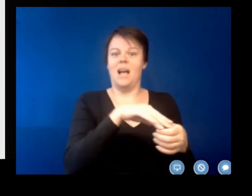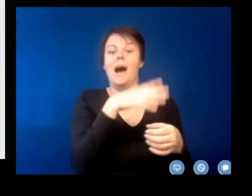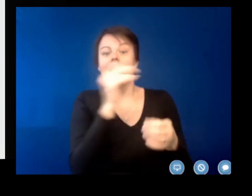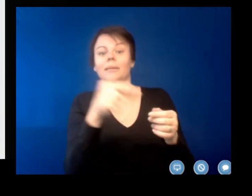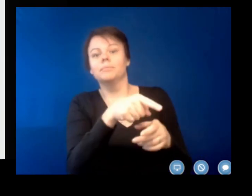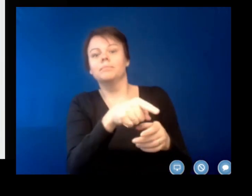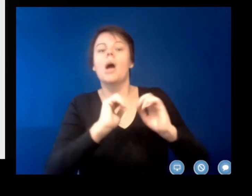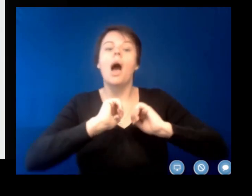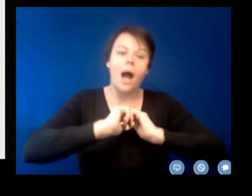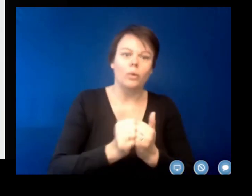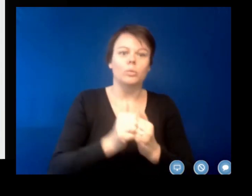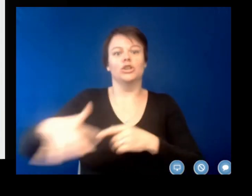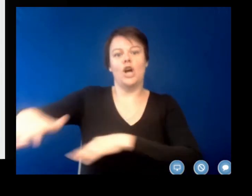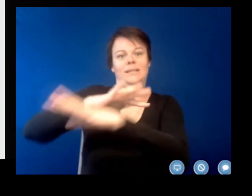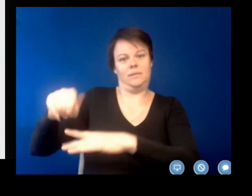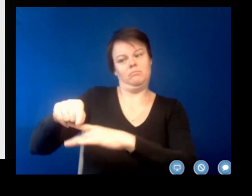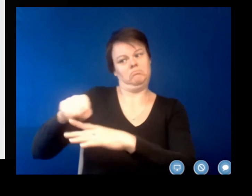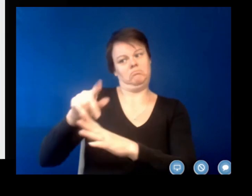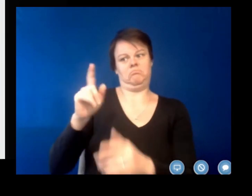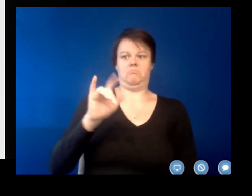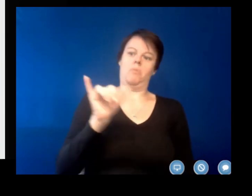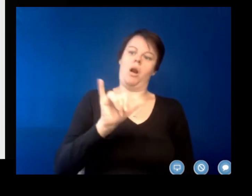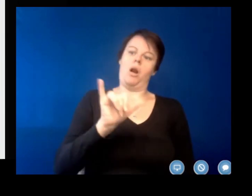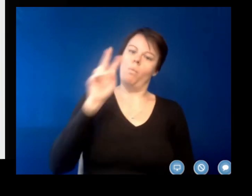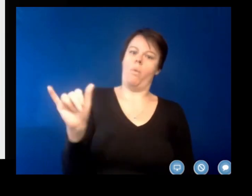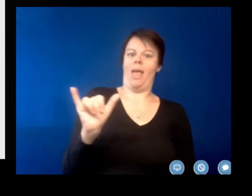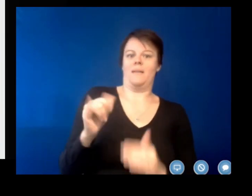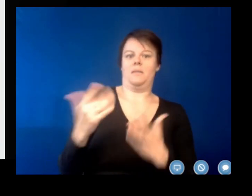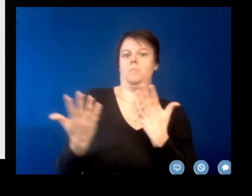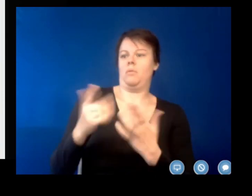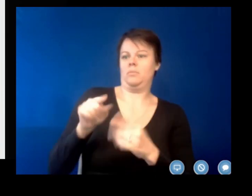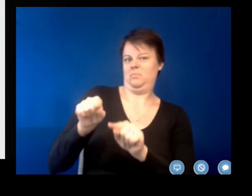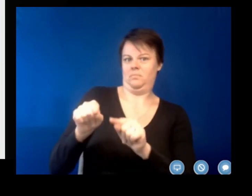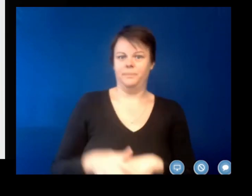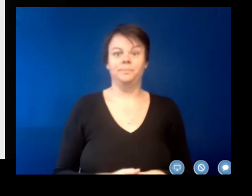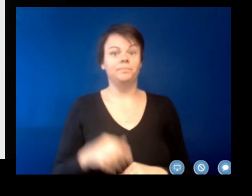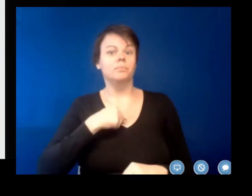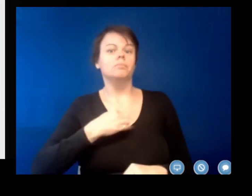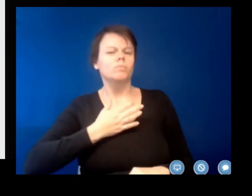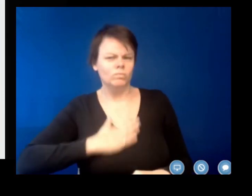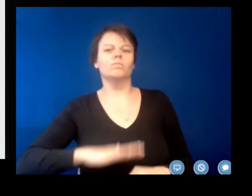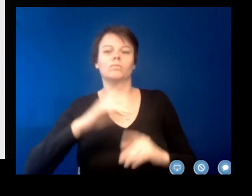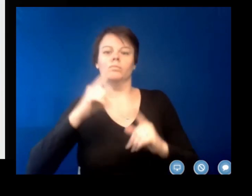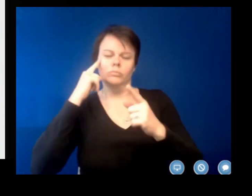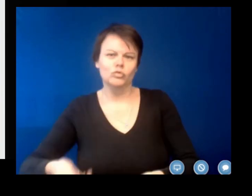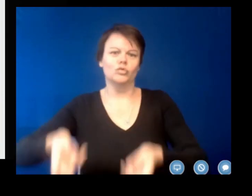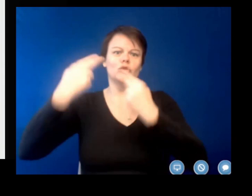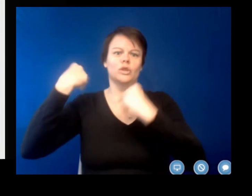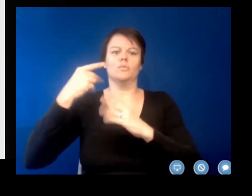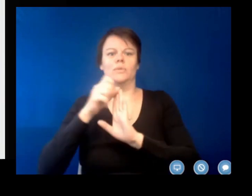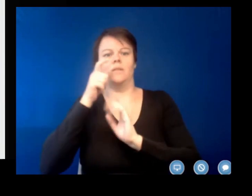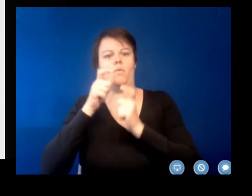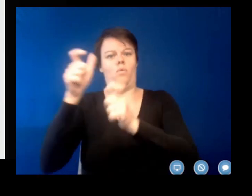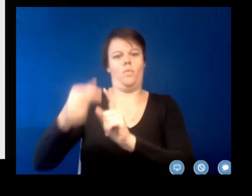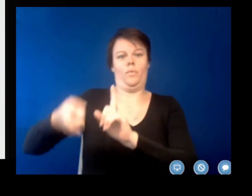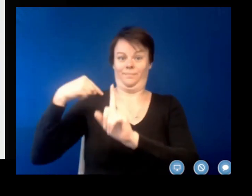the ideas of the philosopher Immanuel Kant, who pointed out this dimension of